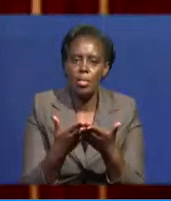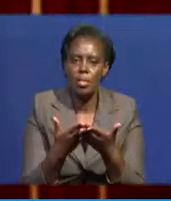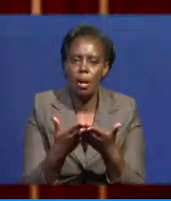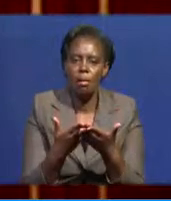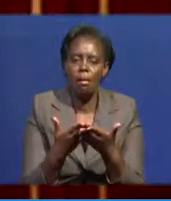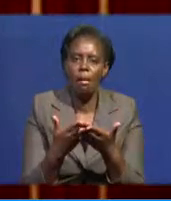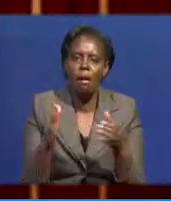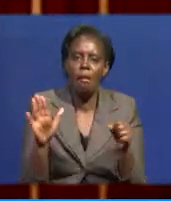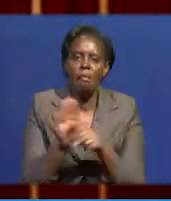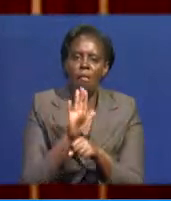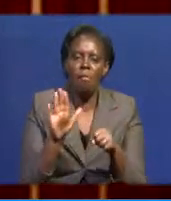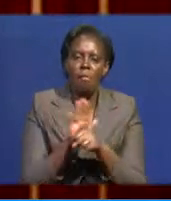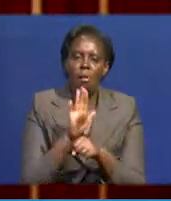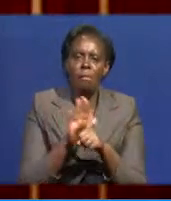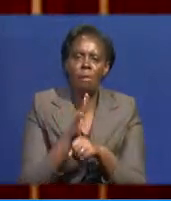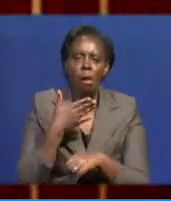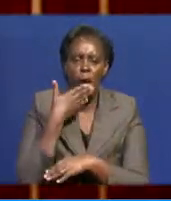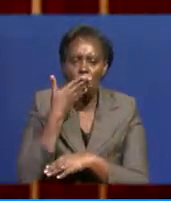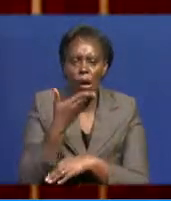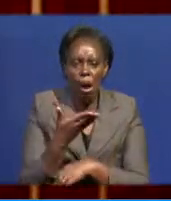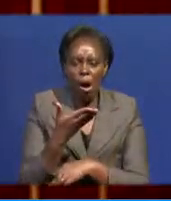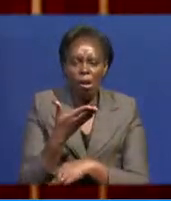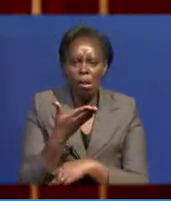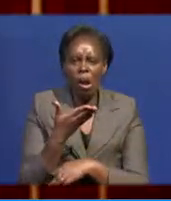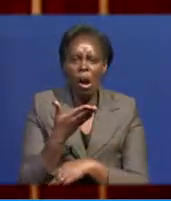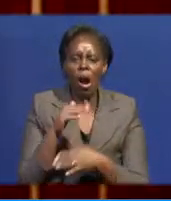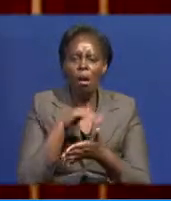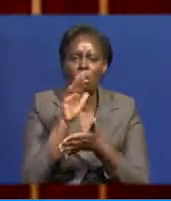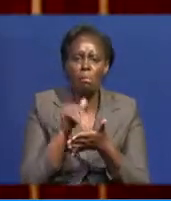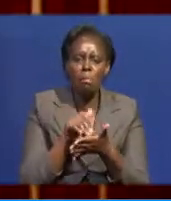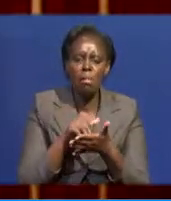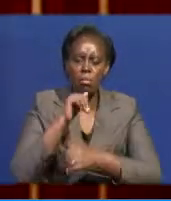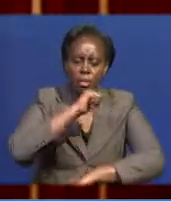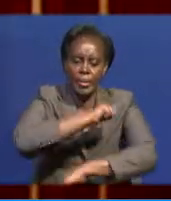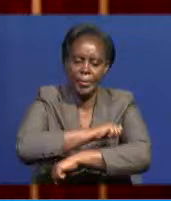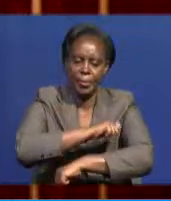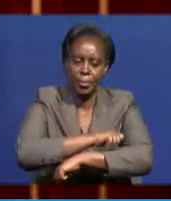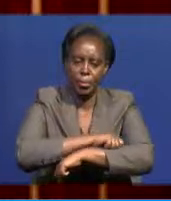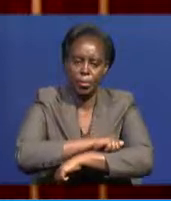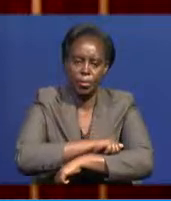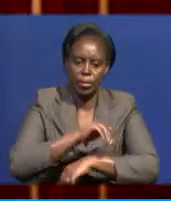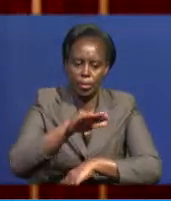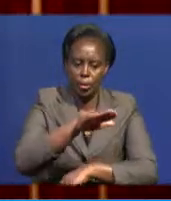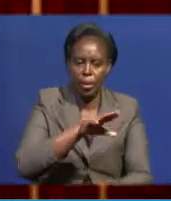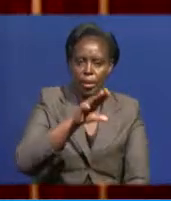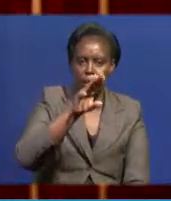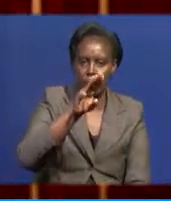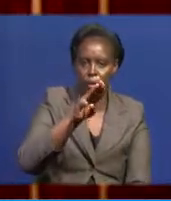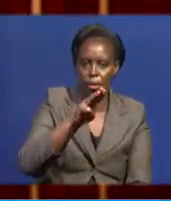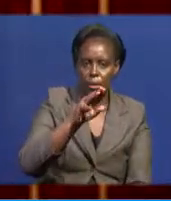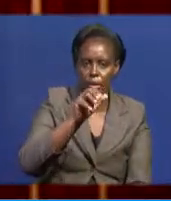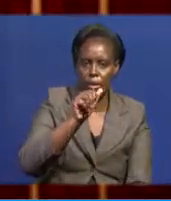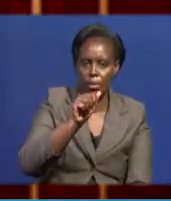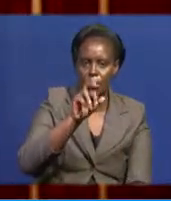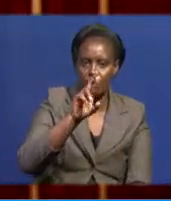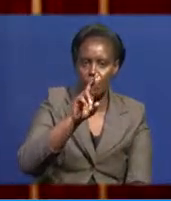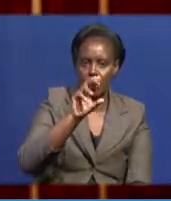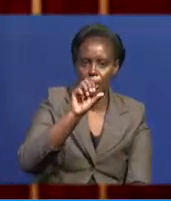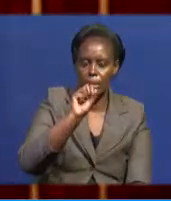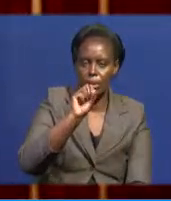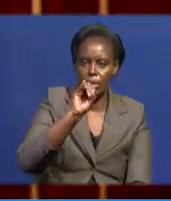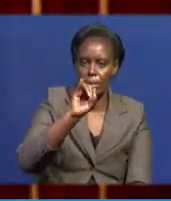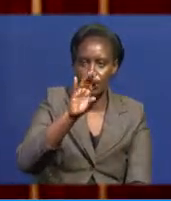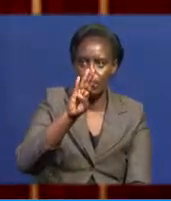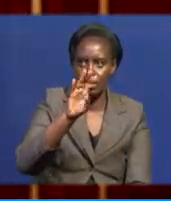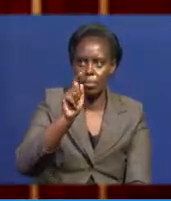give you a complete answer regarding the schools in Marsabit. And of course, this particular time, I think